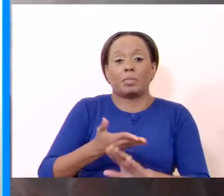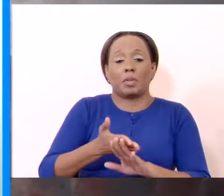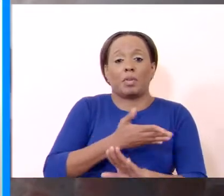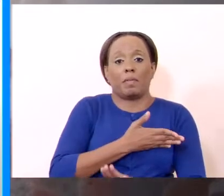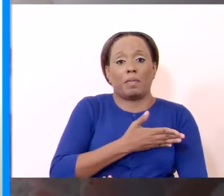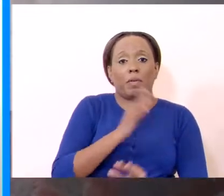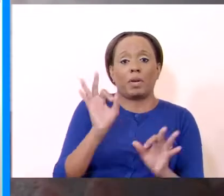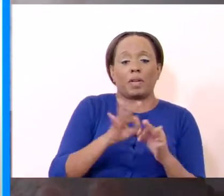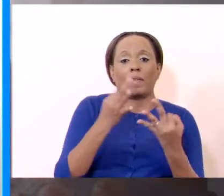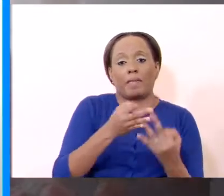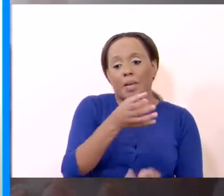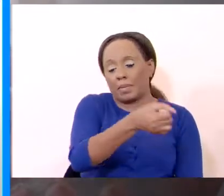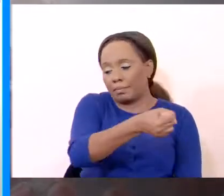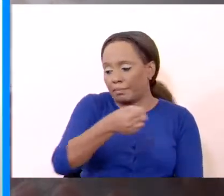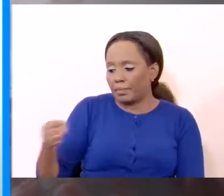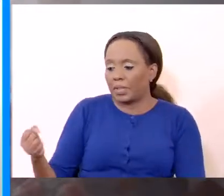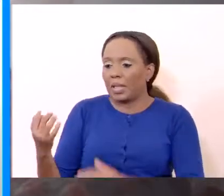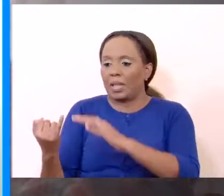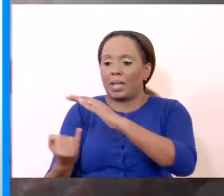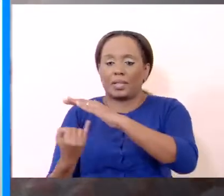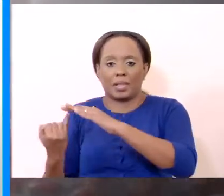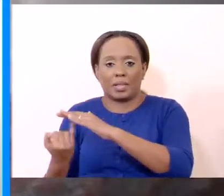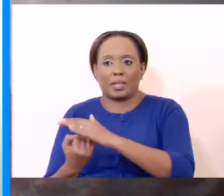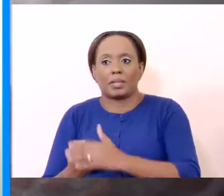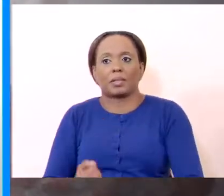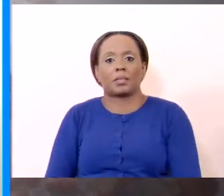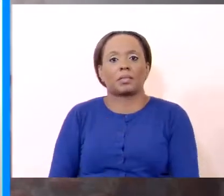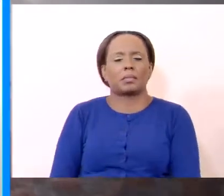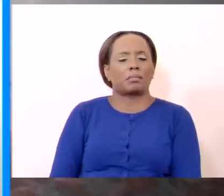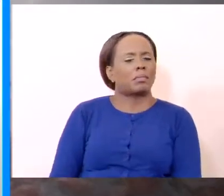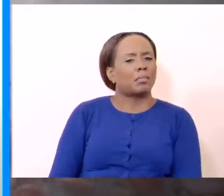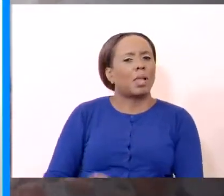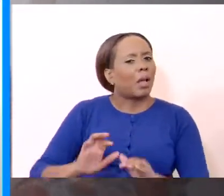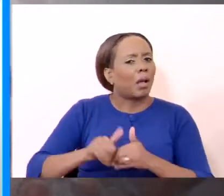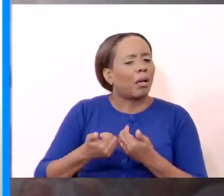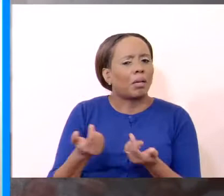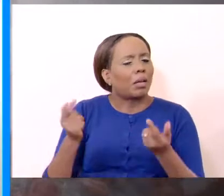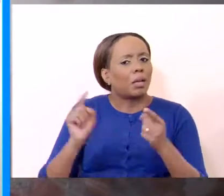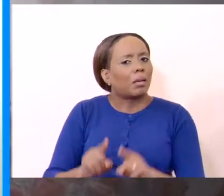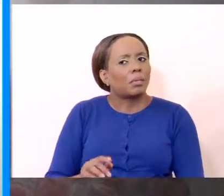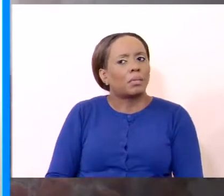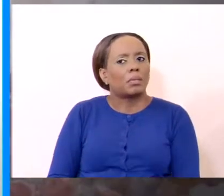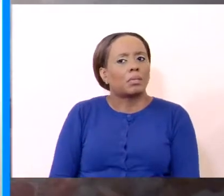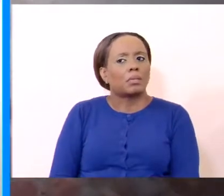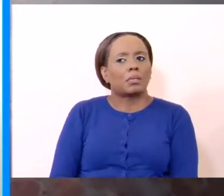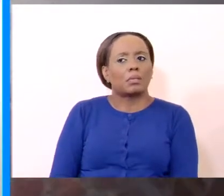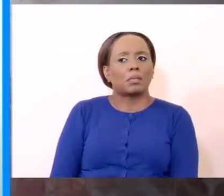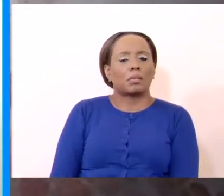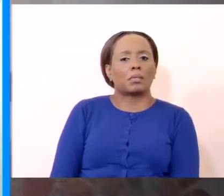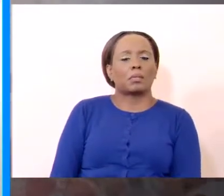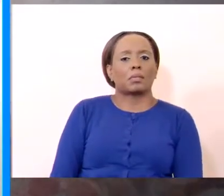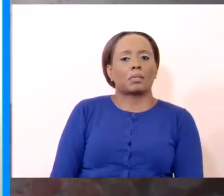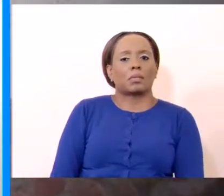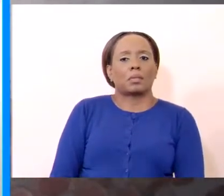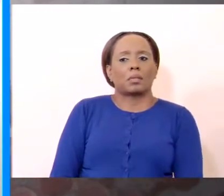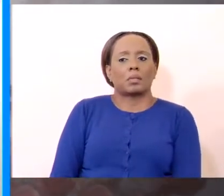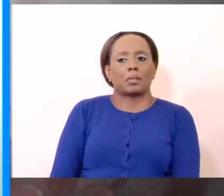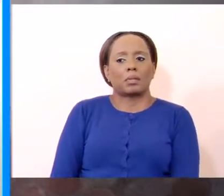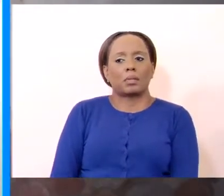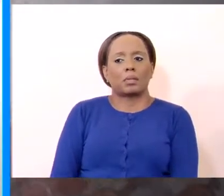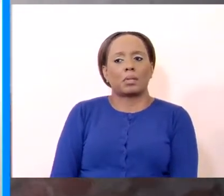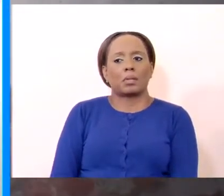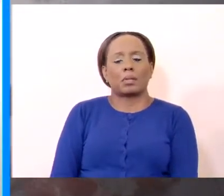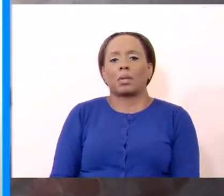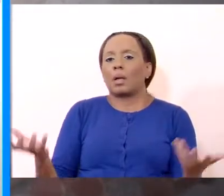facility. Can you tell me how this would have happened and what kind of time parameters you're working